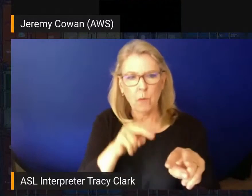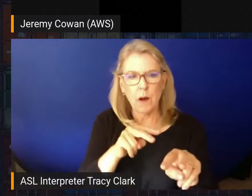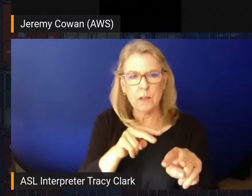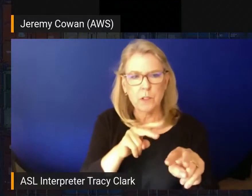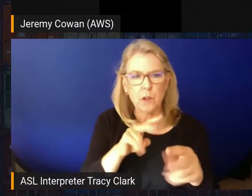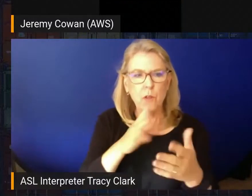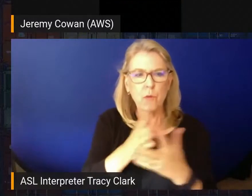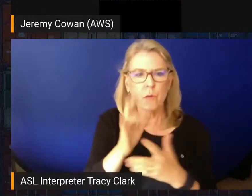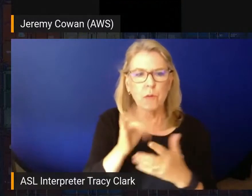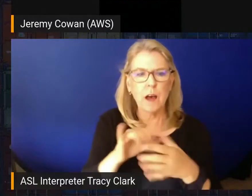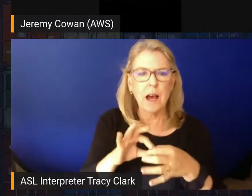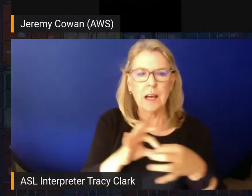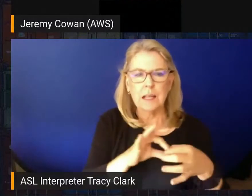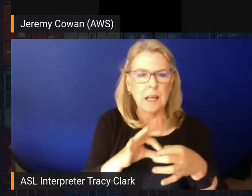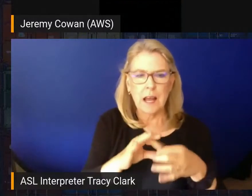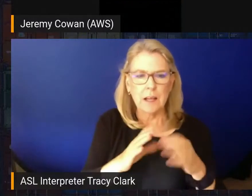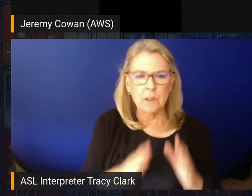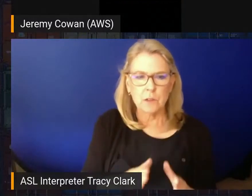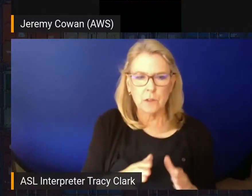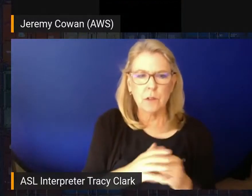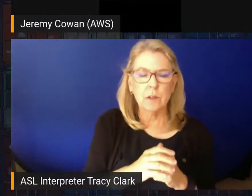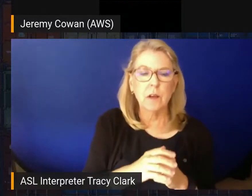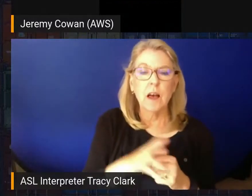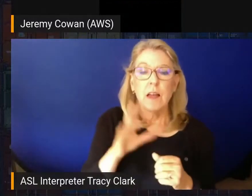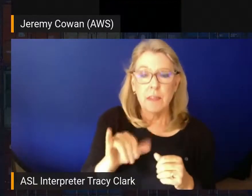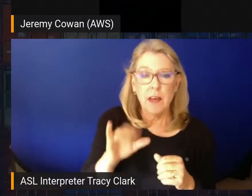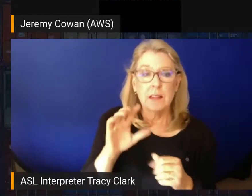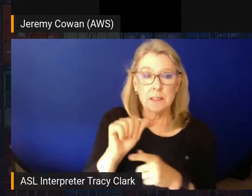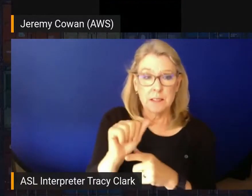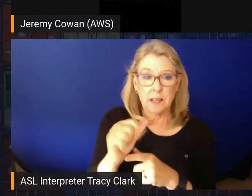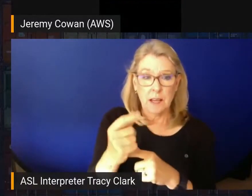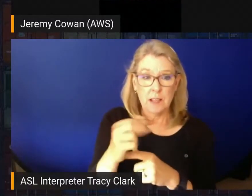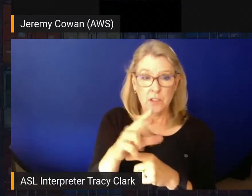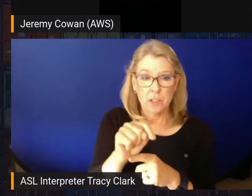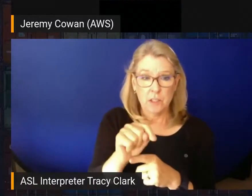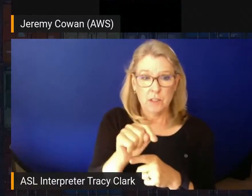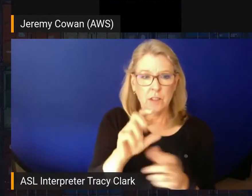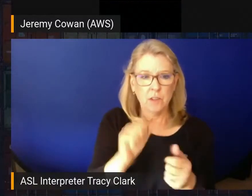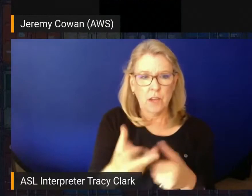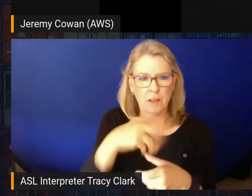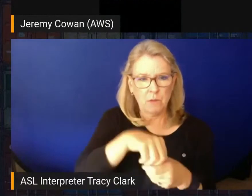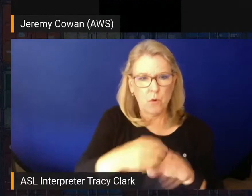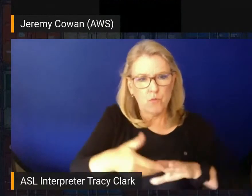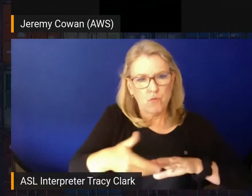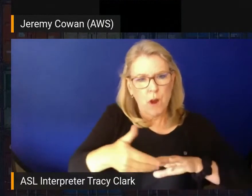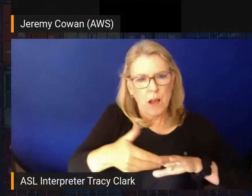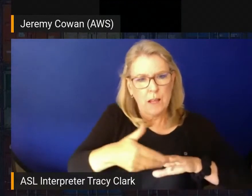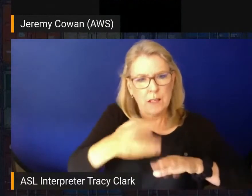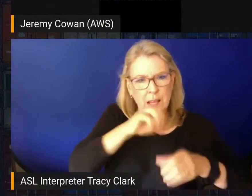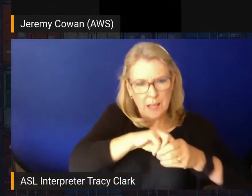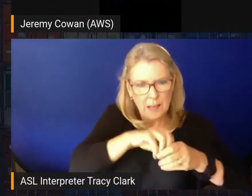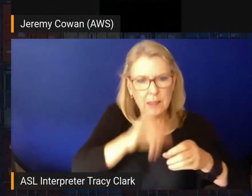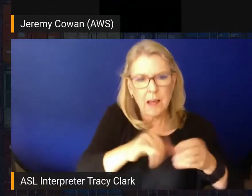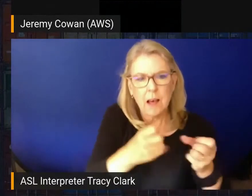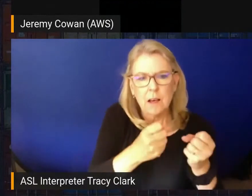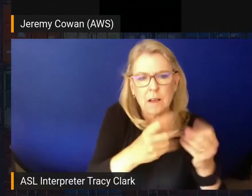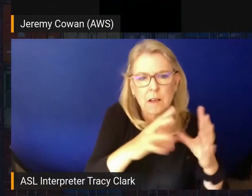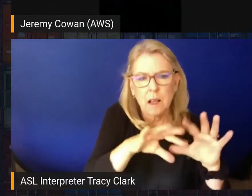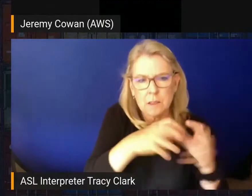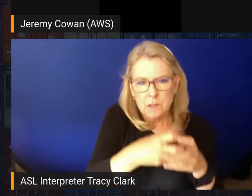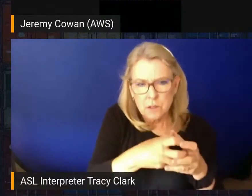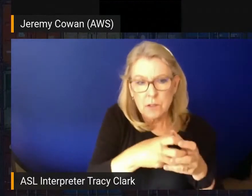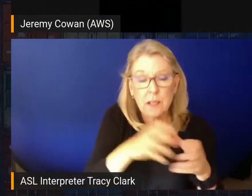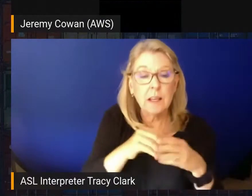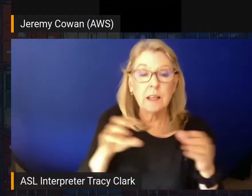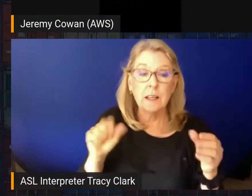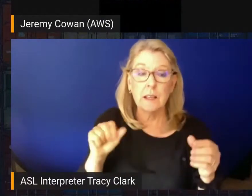This provides, it's an agent that you can run in your cluster, your EKS Anywhere cluster, your cluster in any other cloud provider,